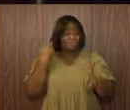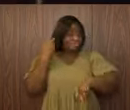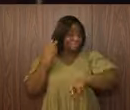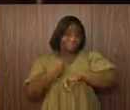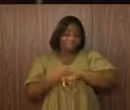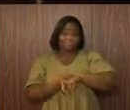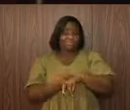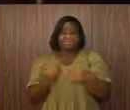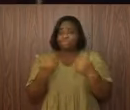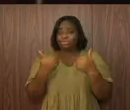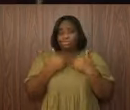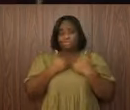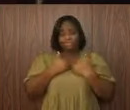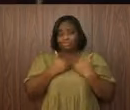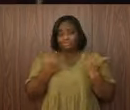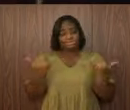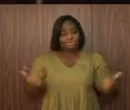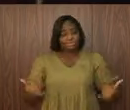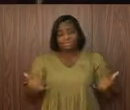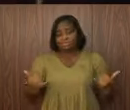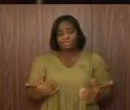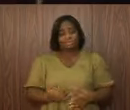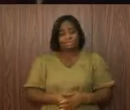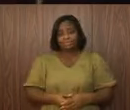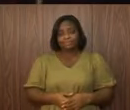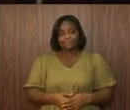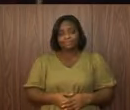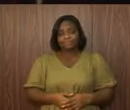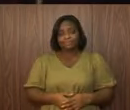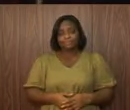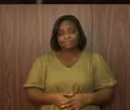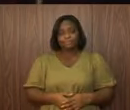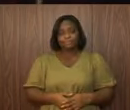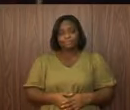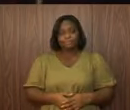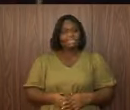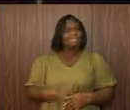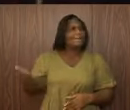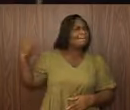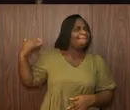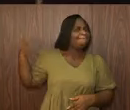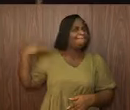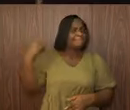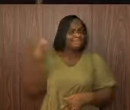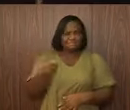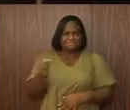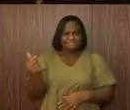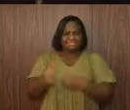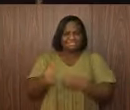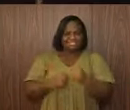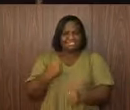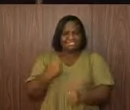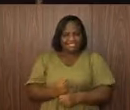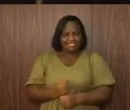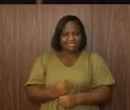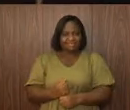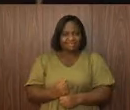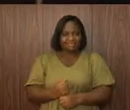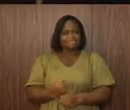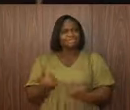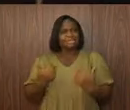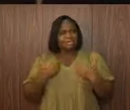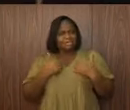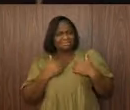or her current situation. Over the last 3 years, we've been confronted with our